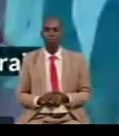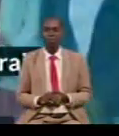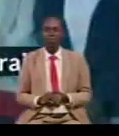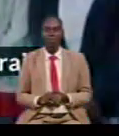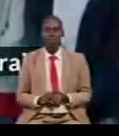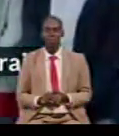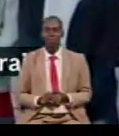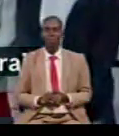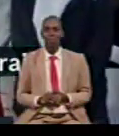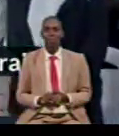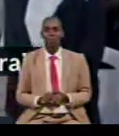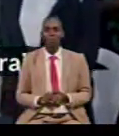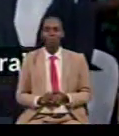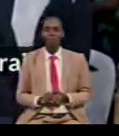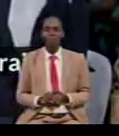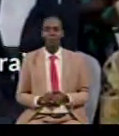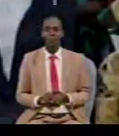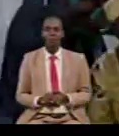Yeah.